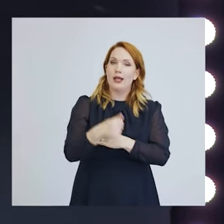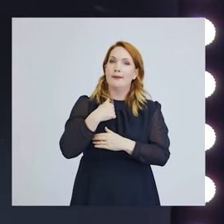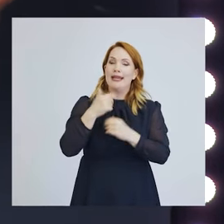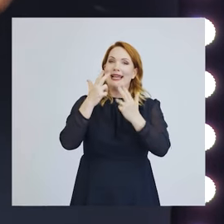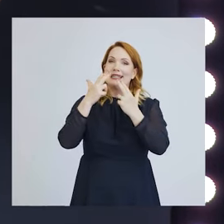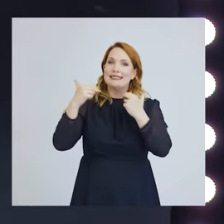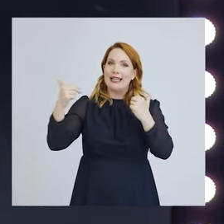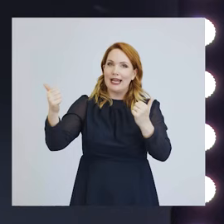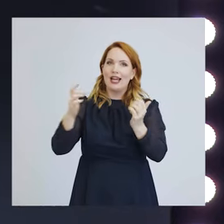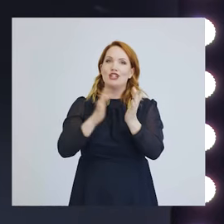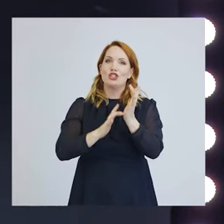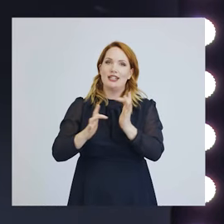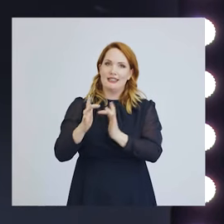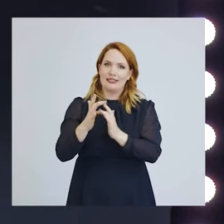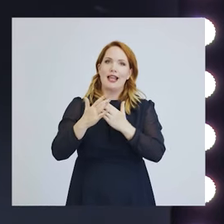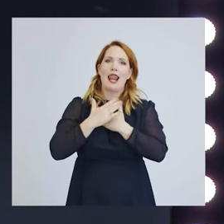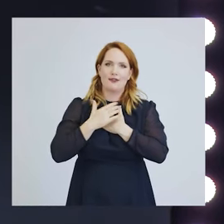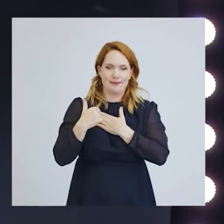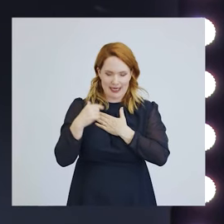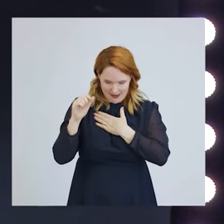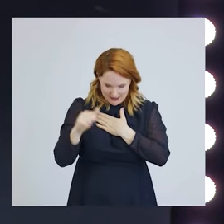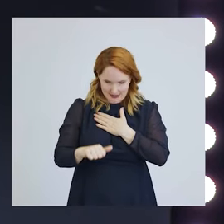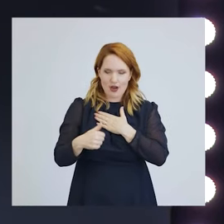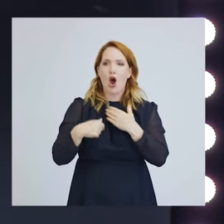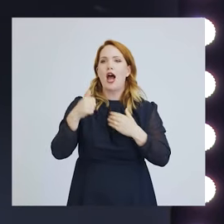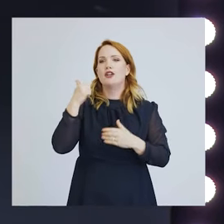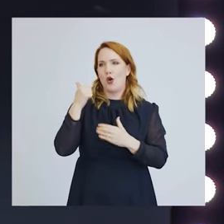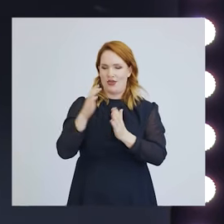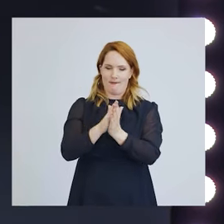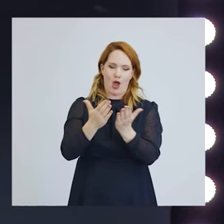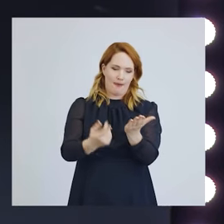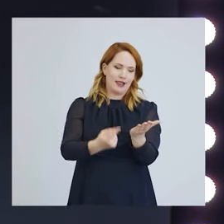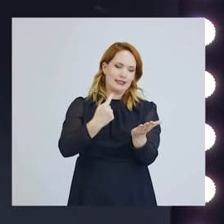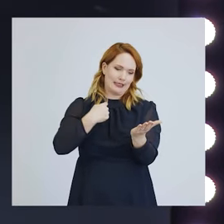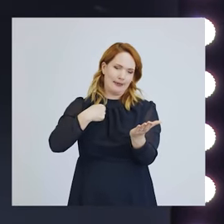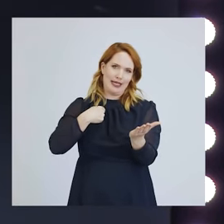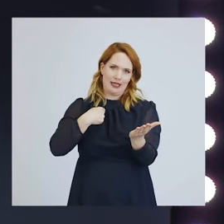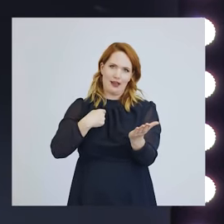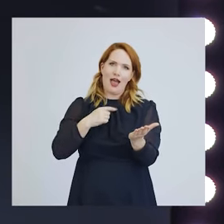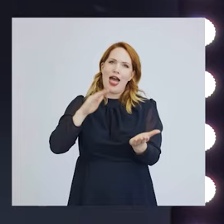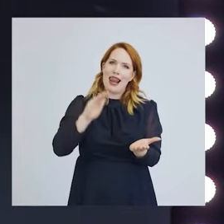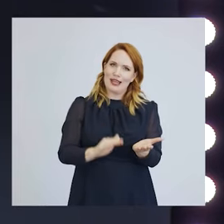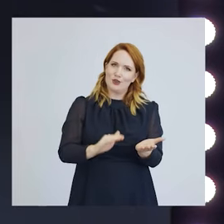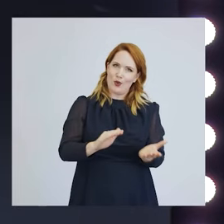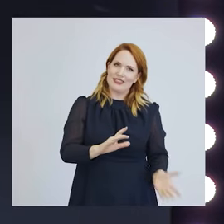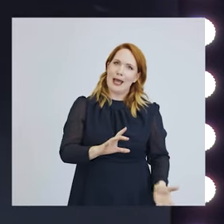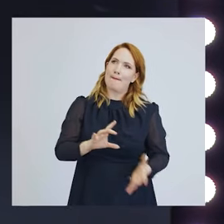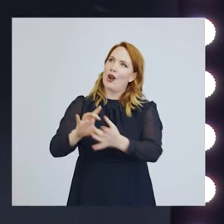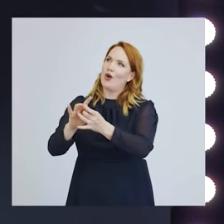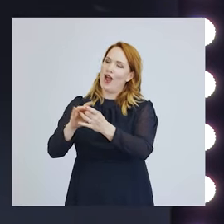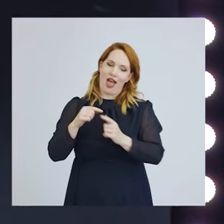singing before Thea was born until today, I've been singing over her, Jesus loves me, this I know, for the Bible tells me